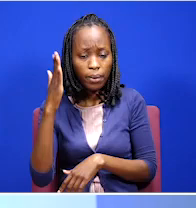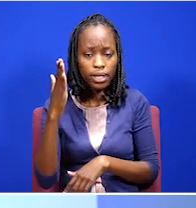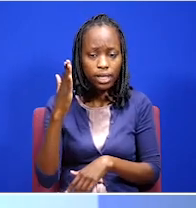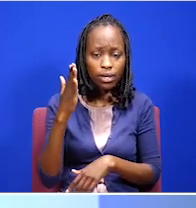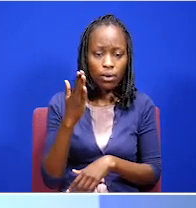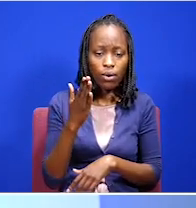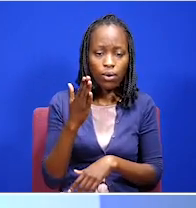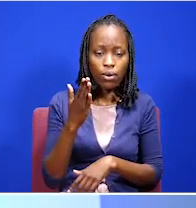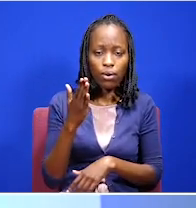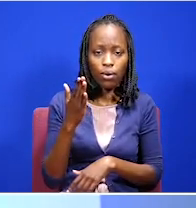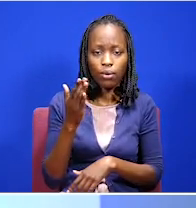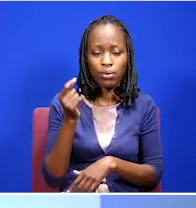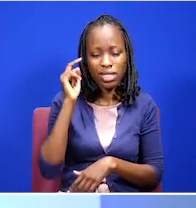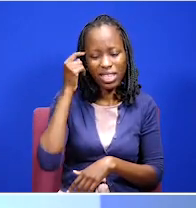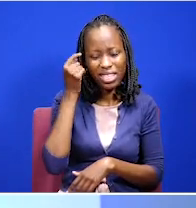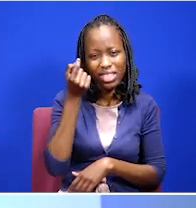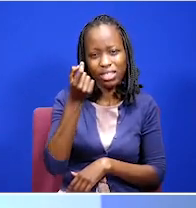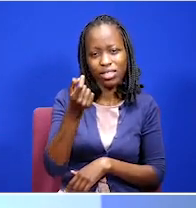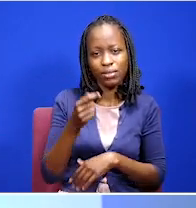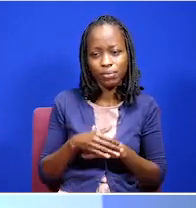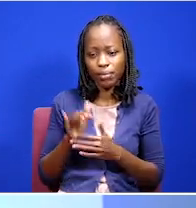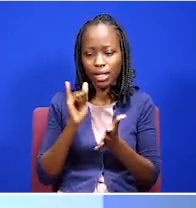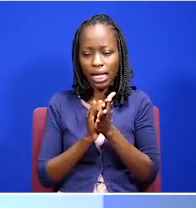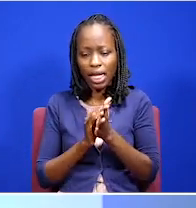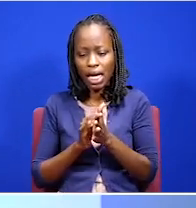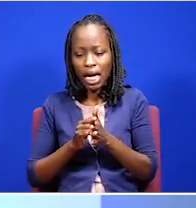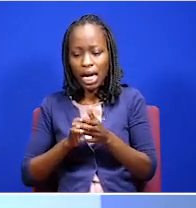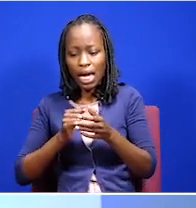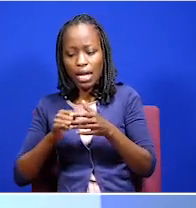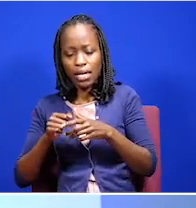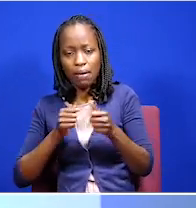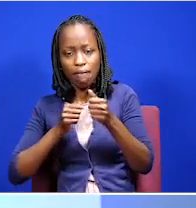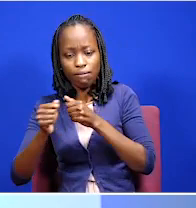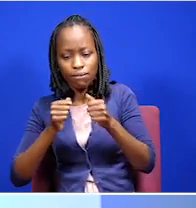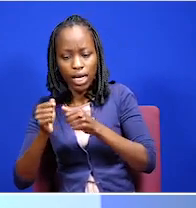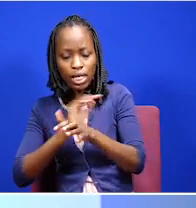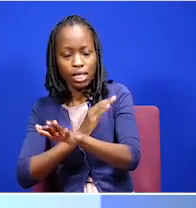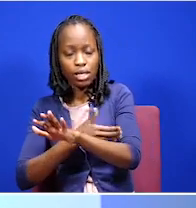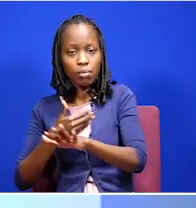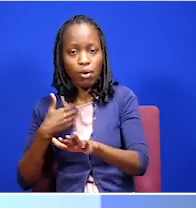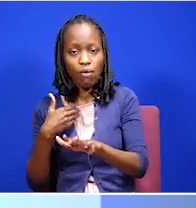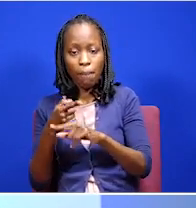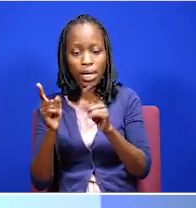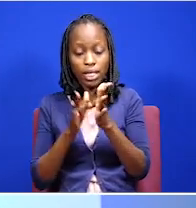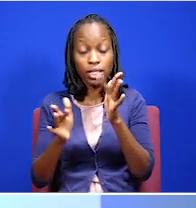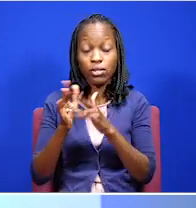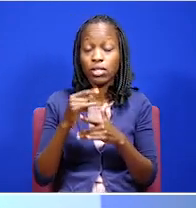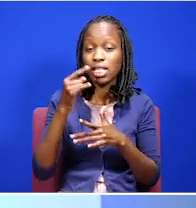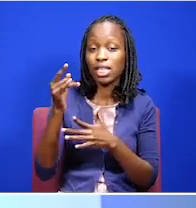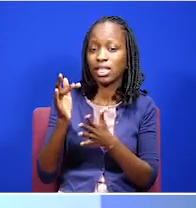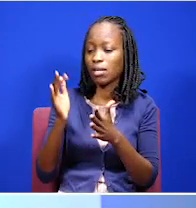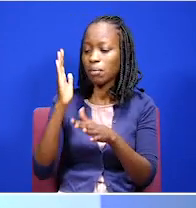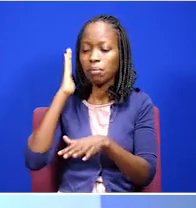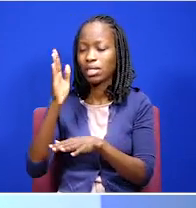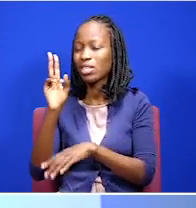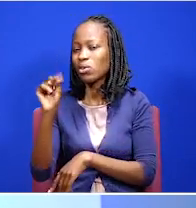can become greater than your mind is telling you. Peter was a small man. He was thinking the